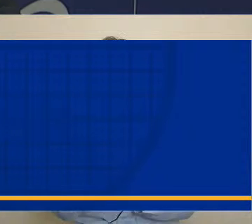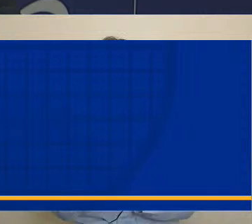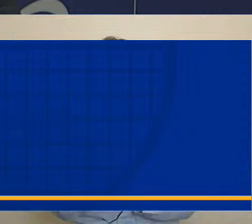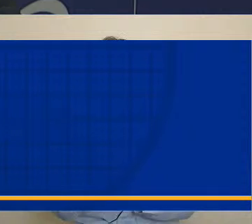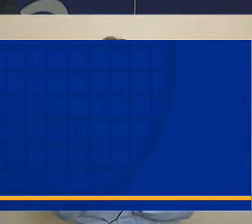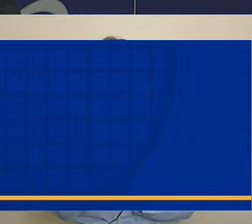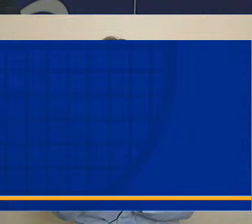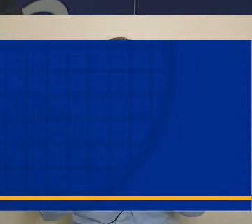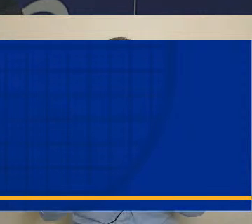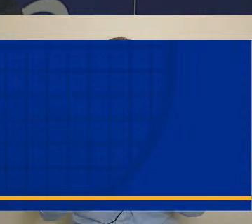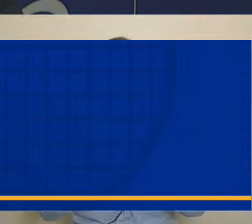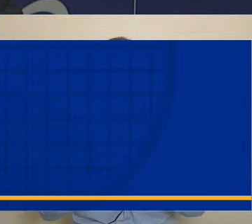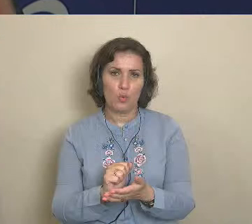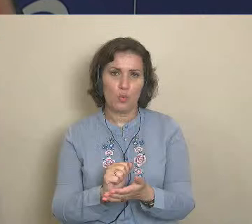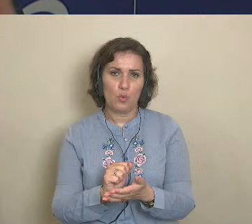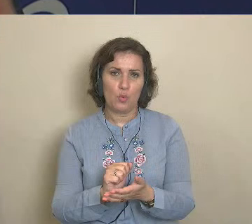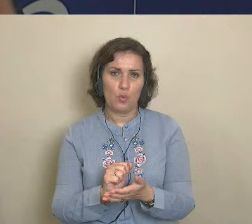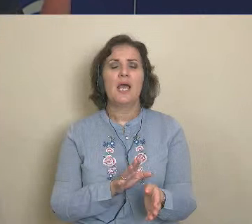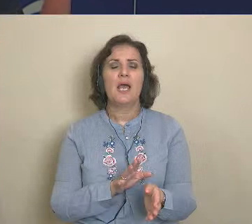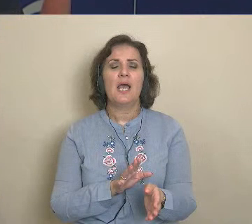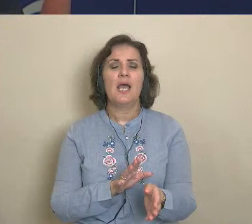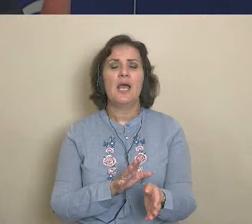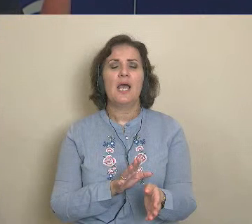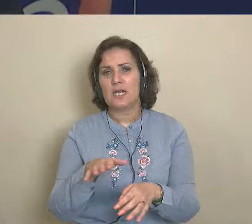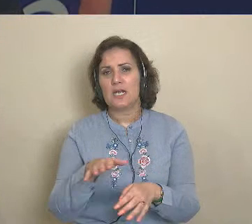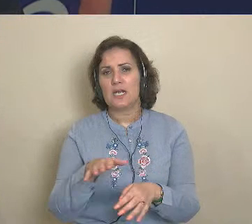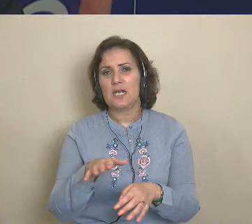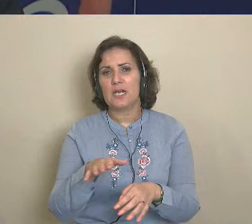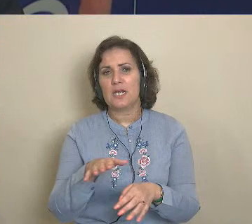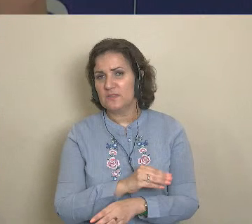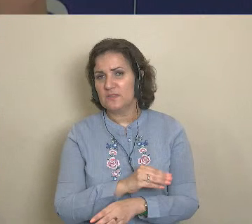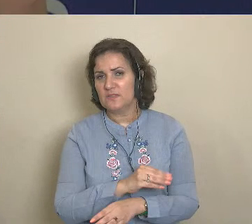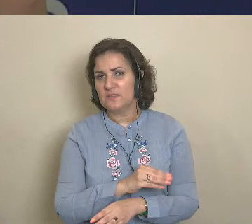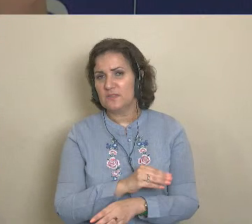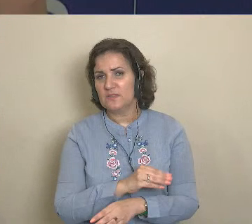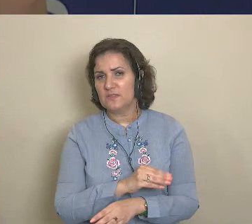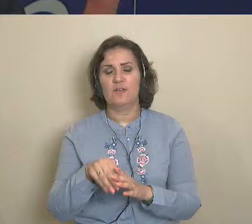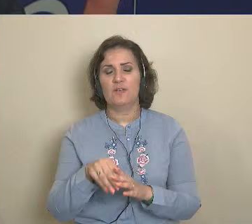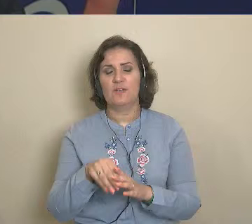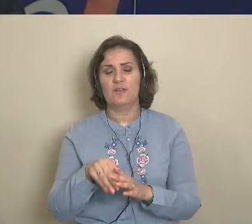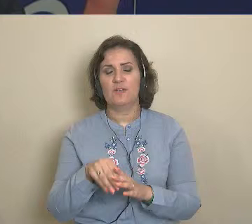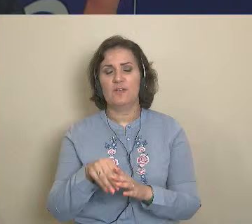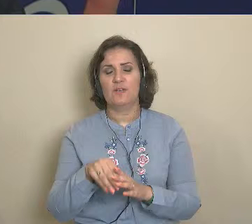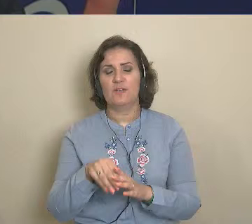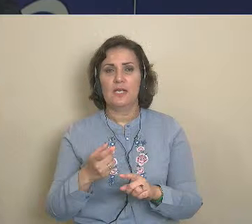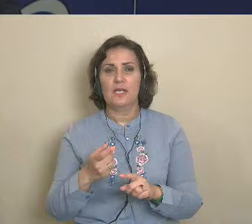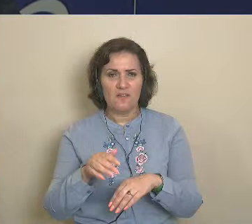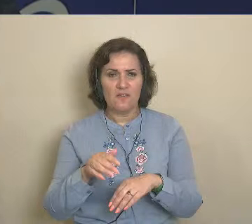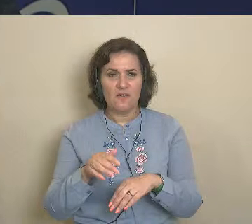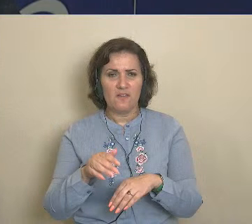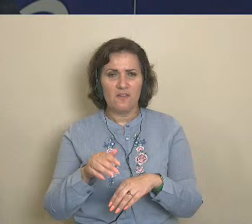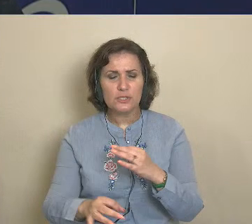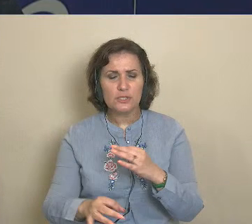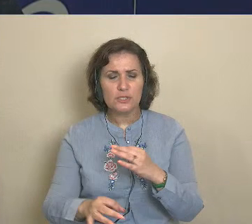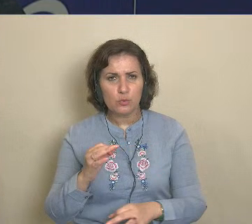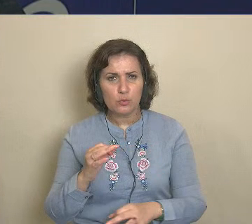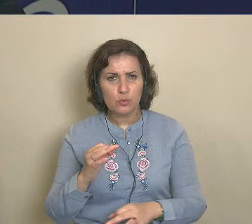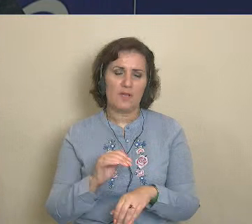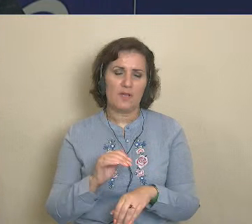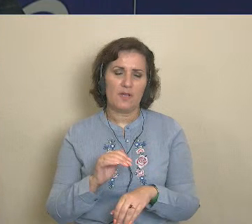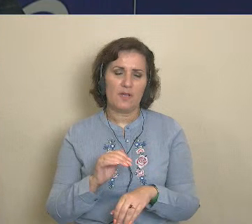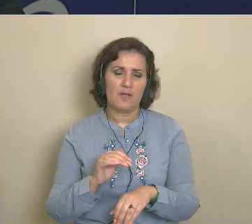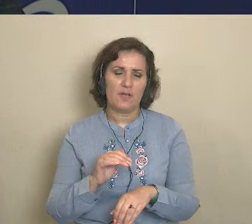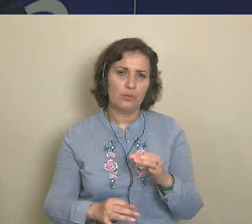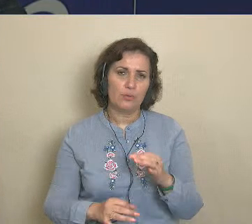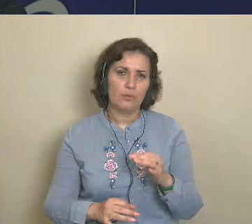provide the acceptance of the documents, review of the documents, and the implementation, enforcing